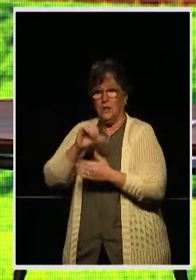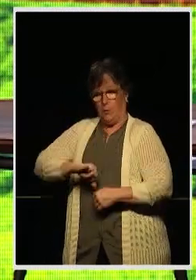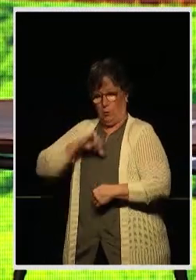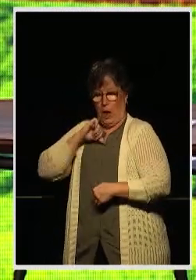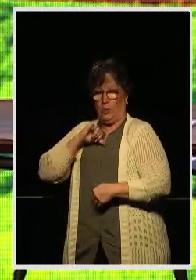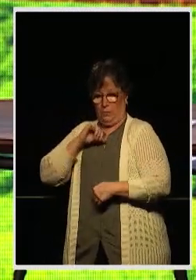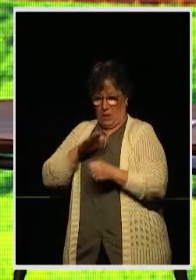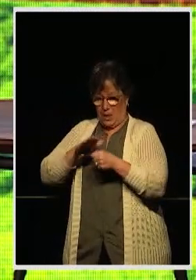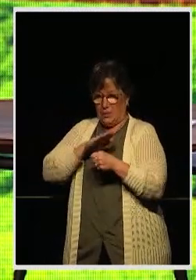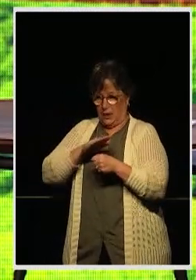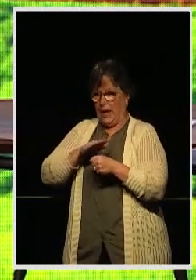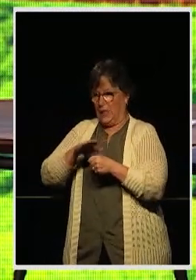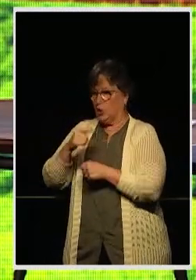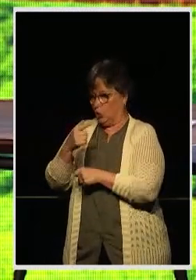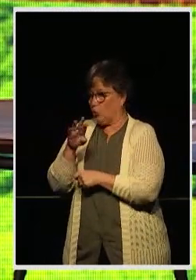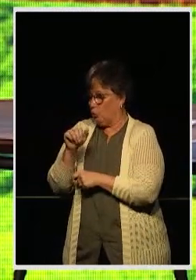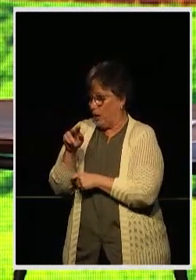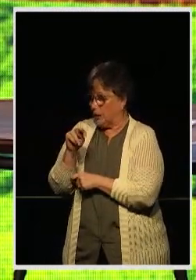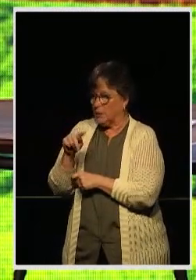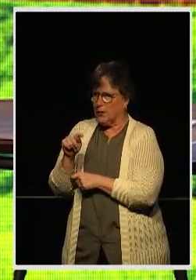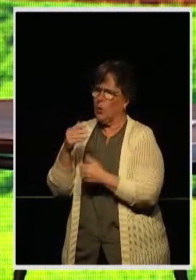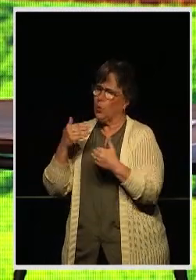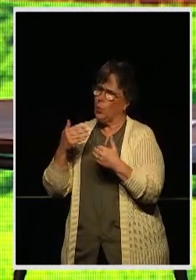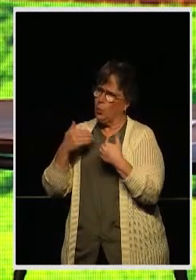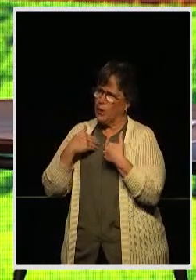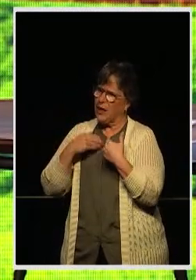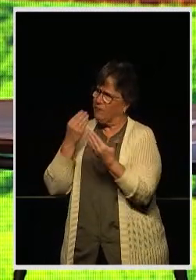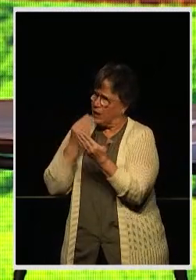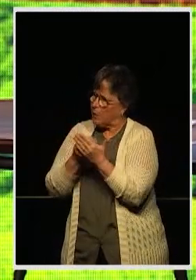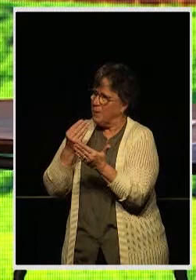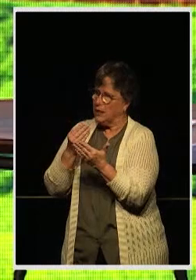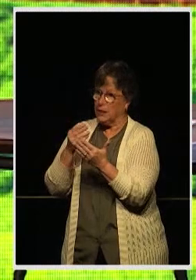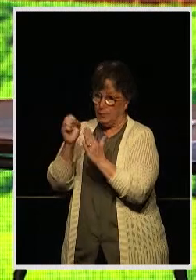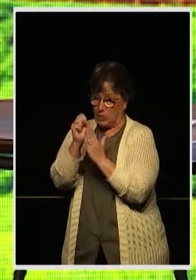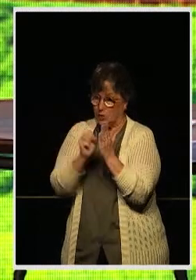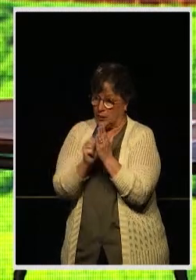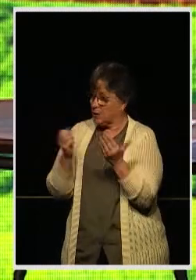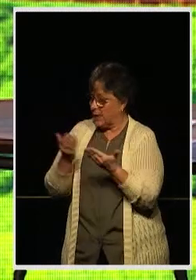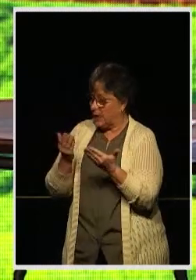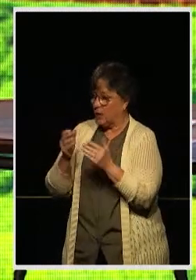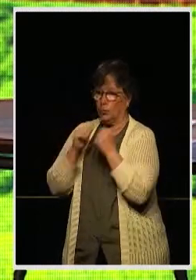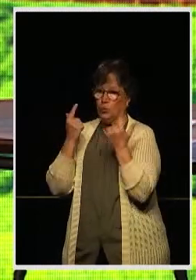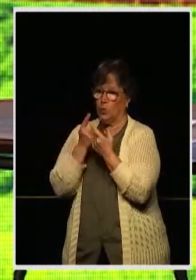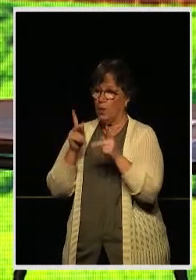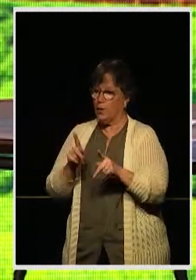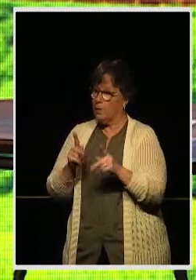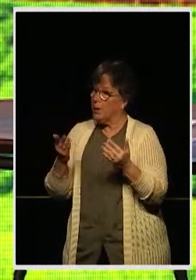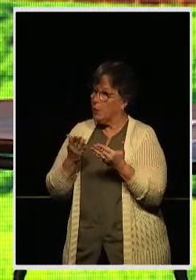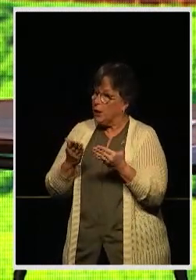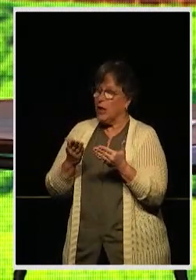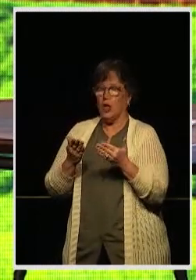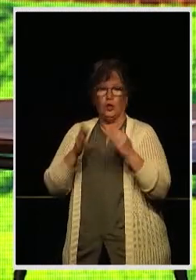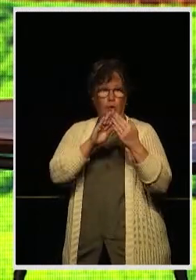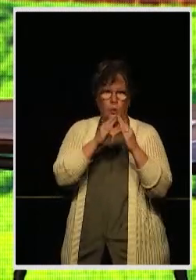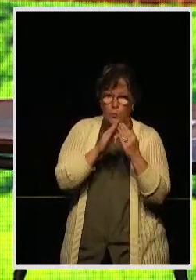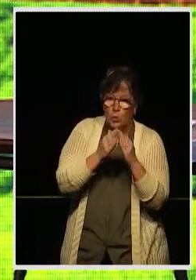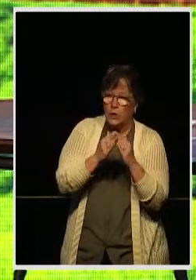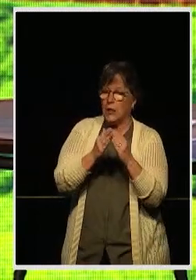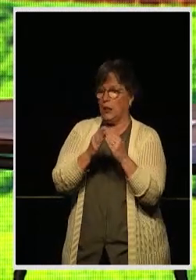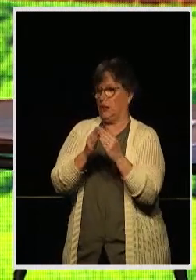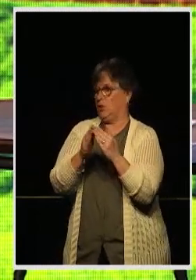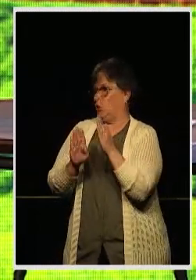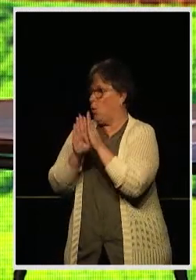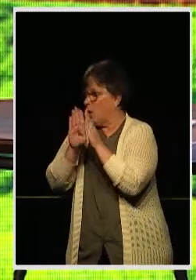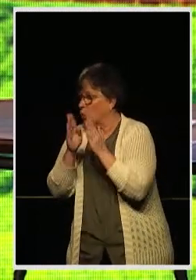York State, which means we have an incredible commitment to the state, to all people in the state, to communities, to our growers,